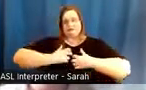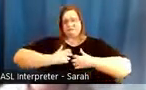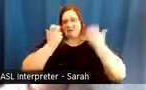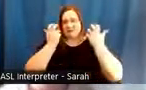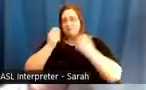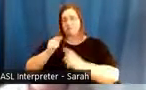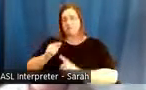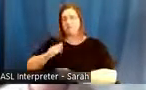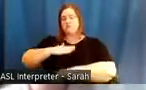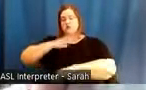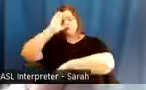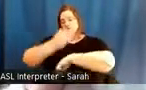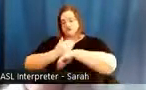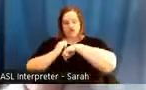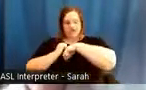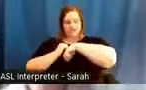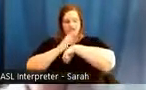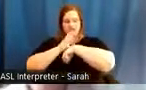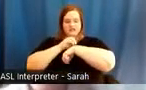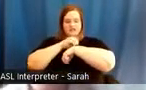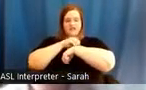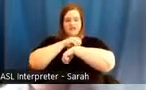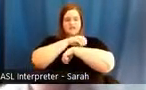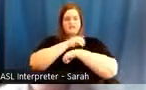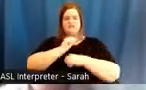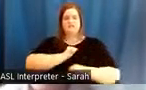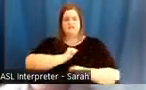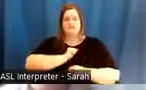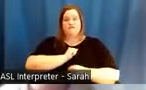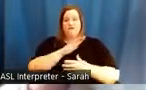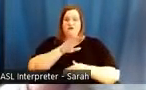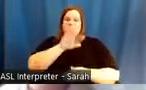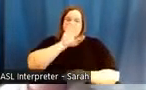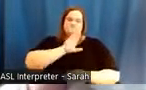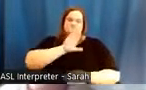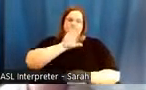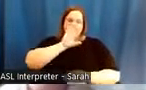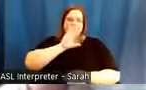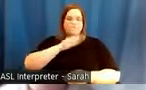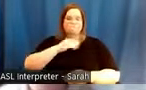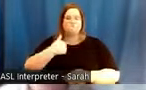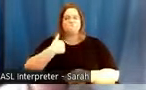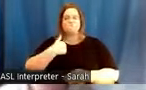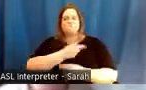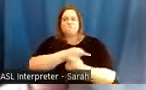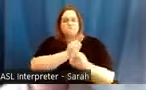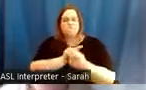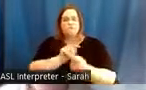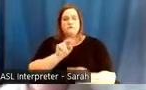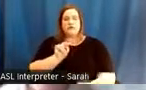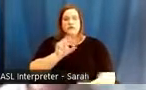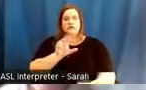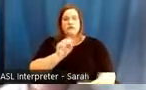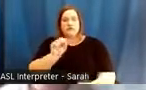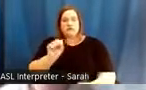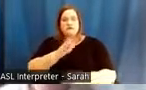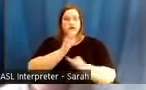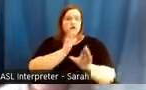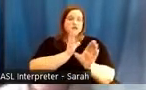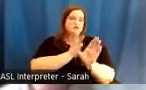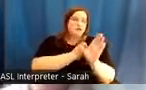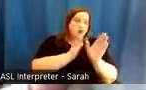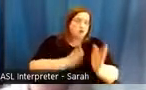began biting himself out of frustration. We met regularly with an NCSS psychologist and